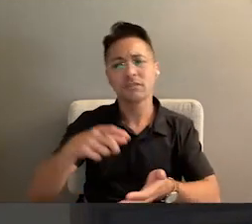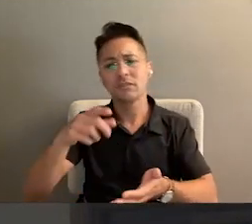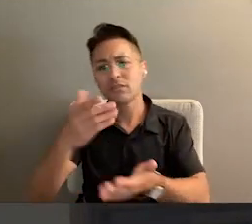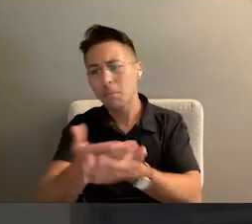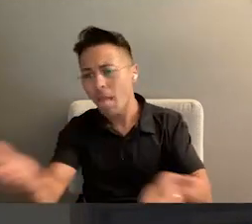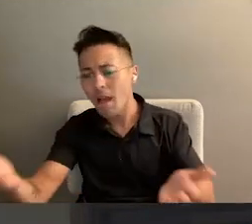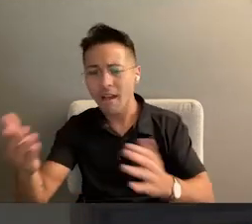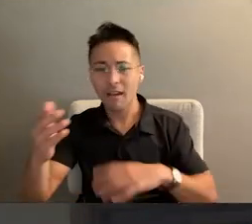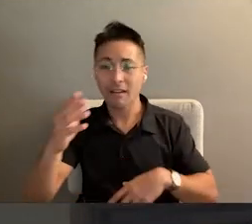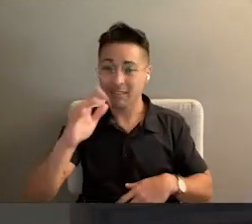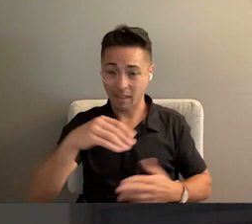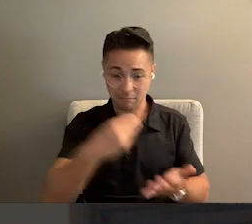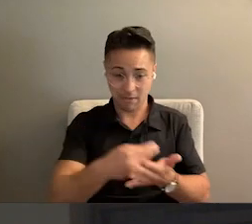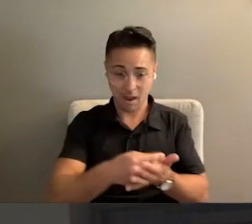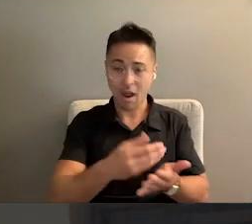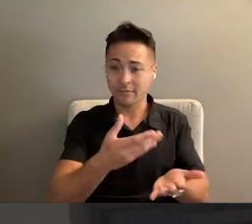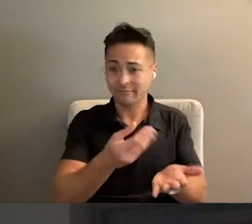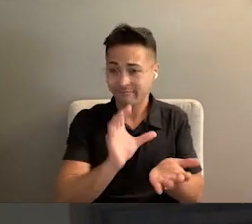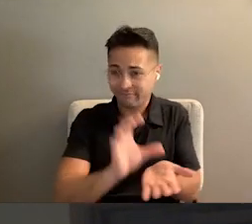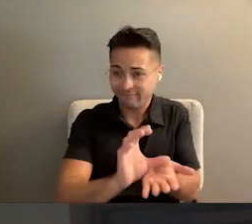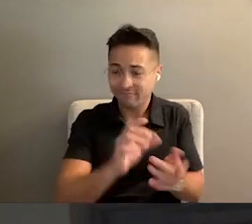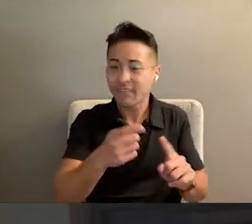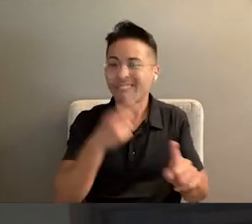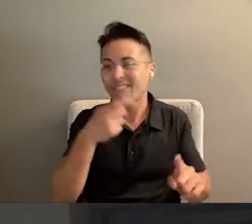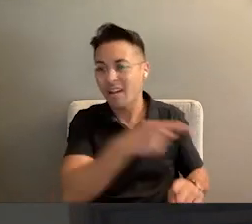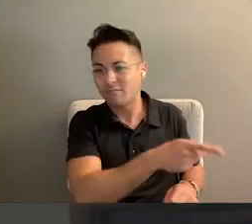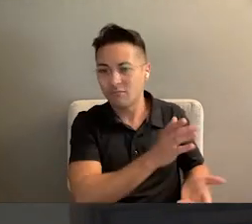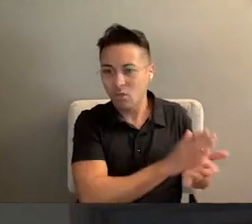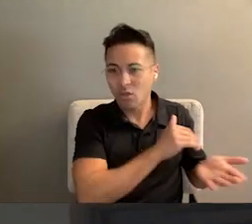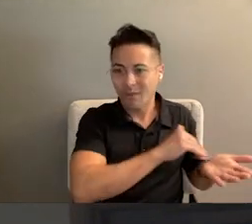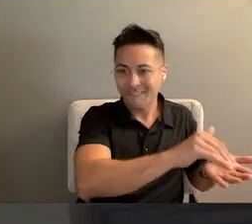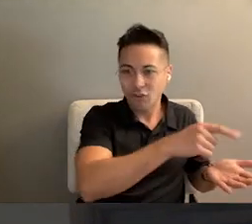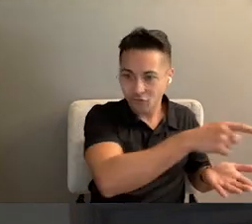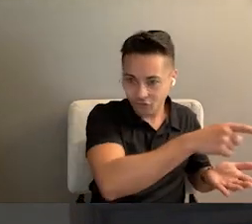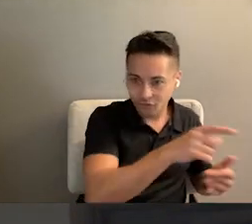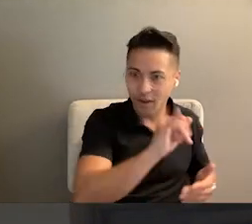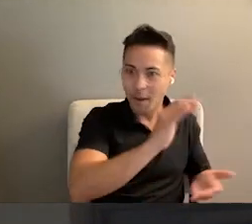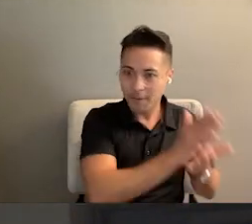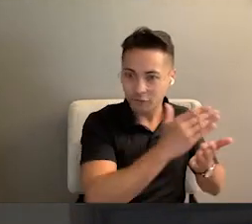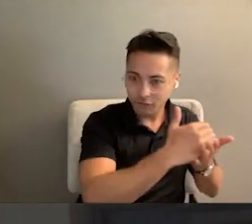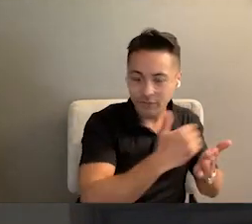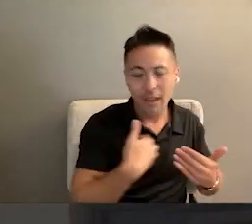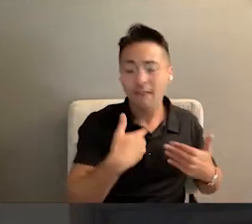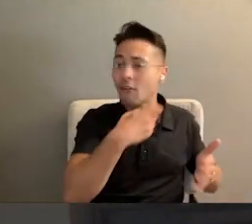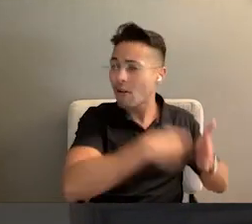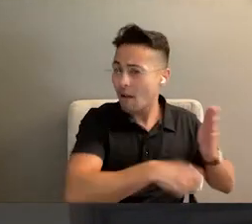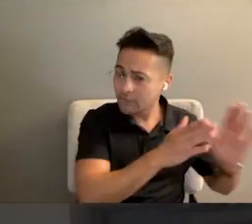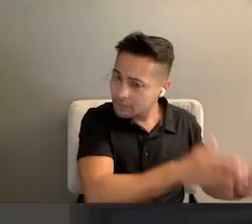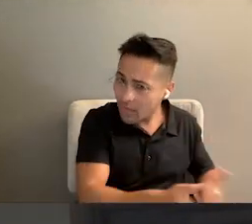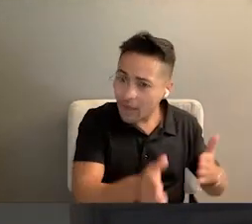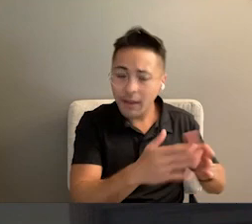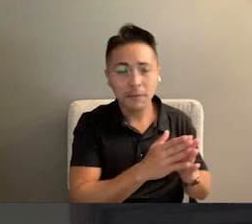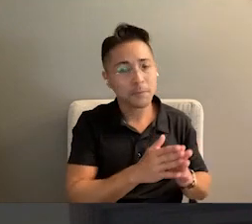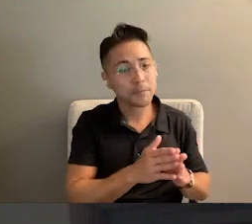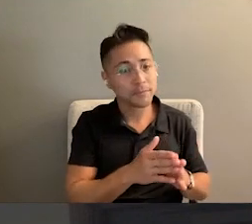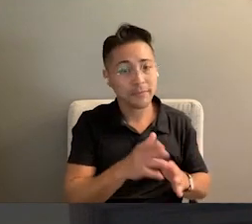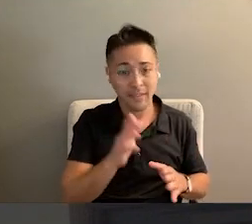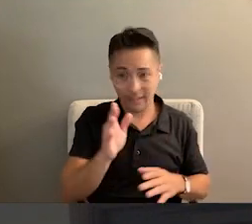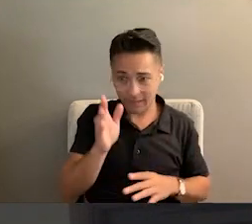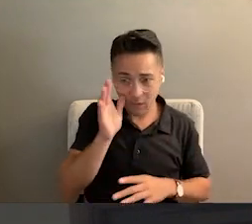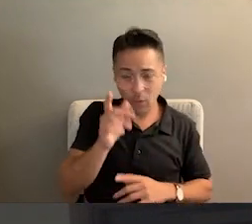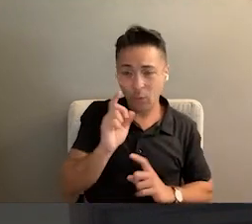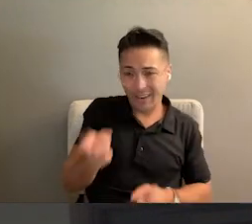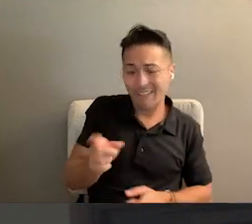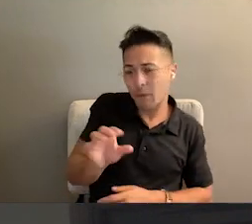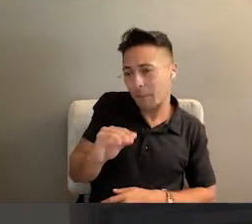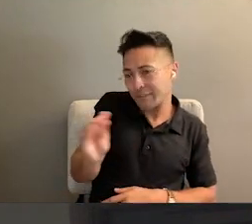to pay for services, pay for those services or supplies, is all gonna come from money based on the waiver, okay? You have a